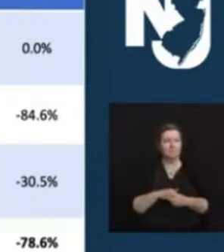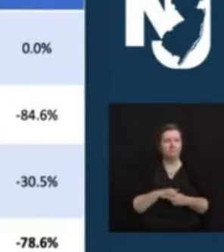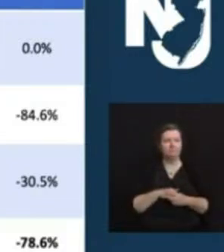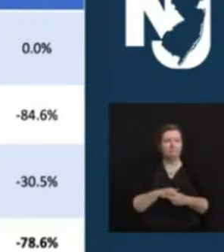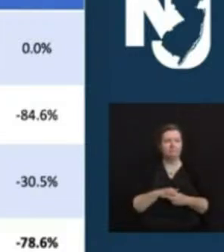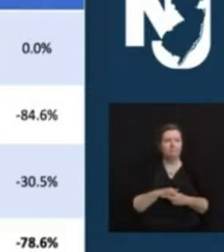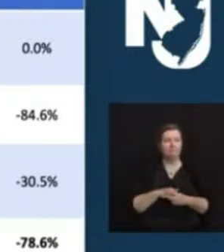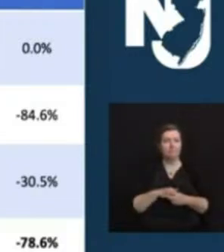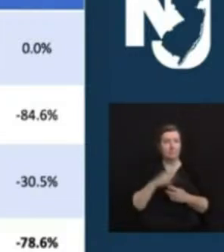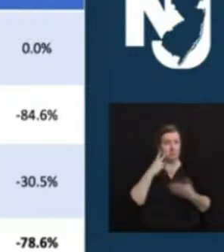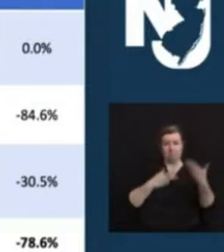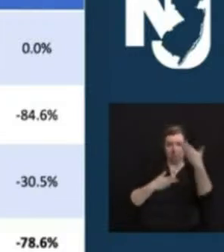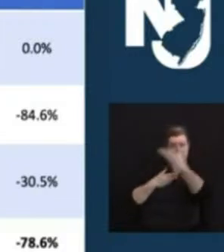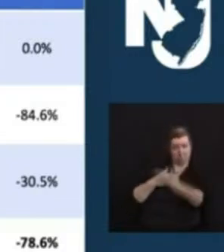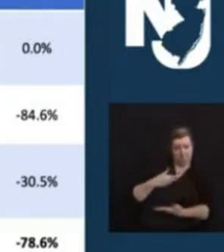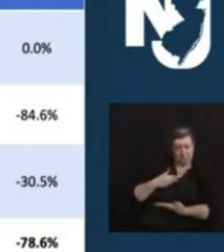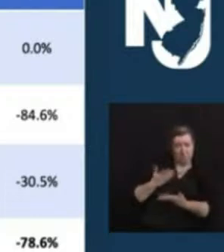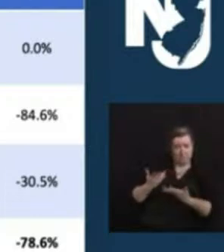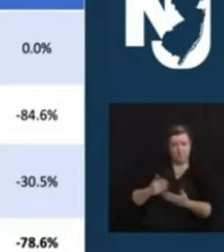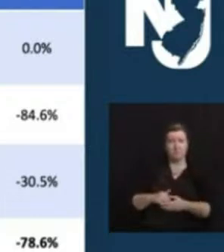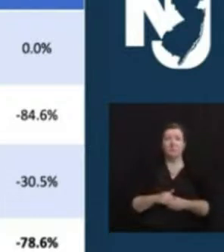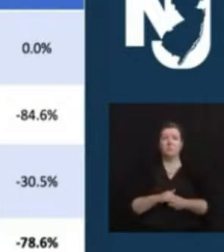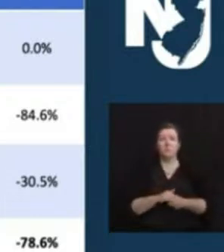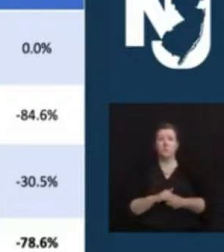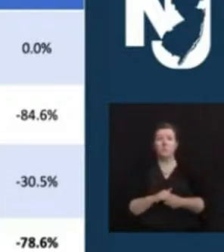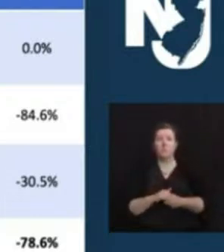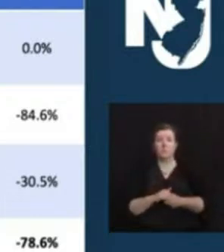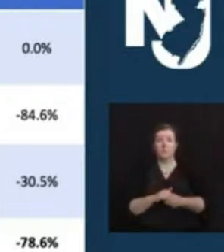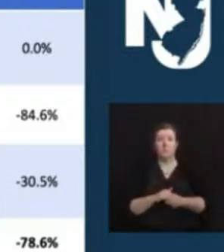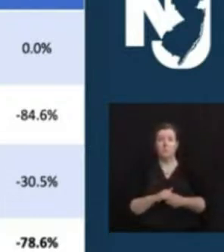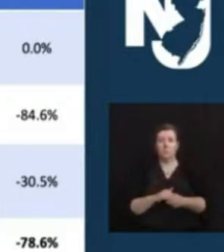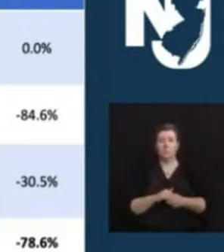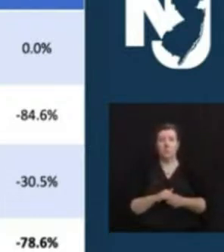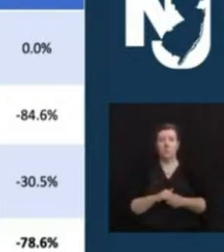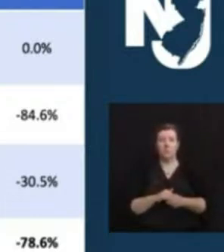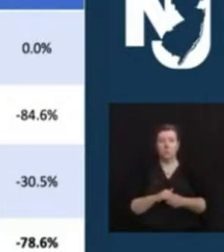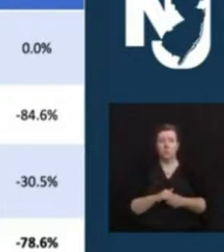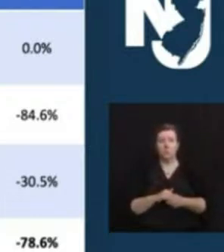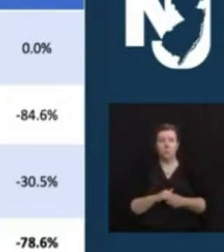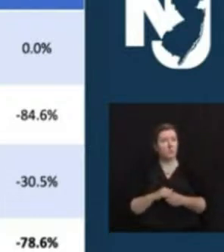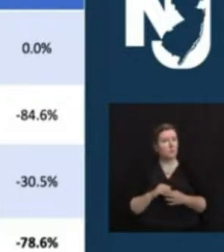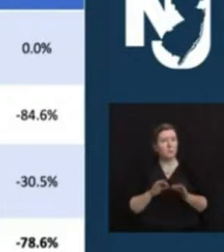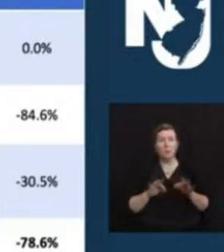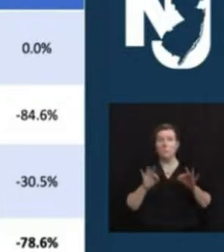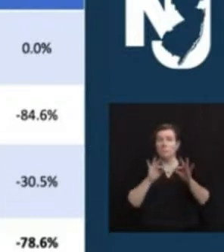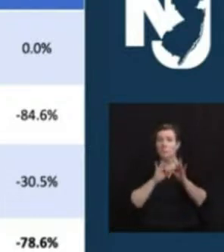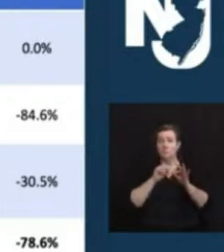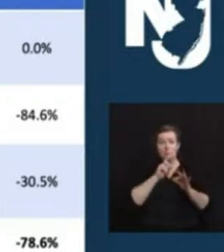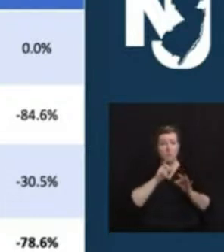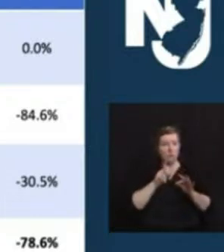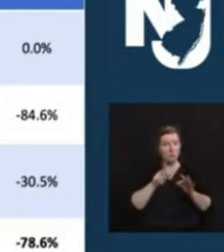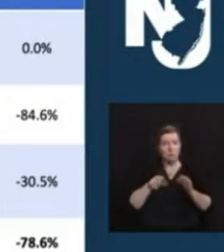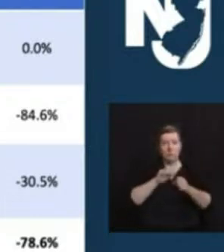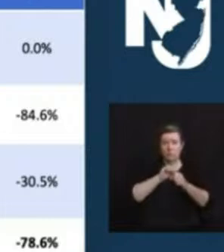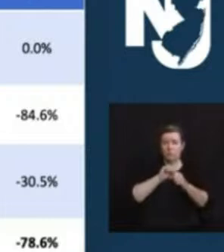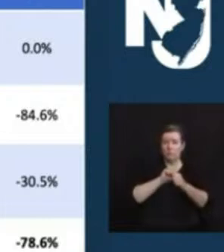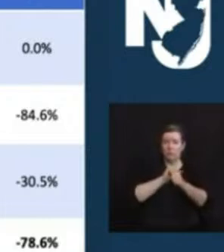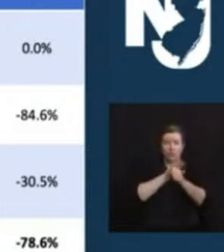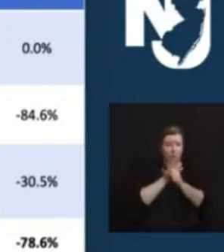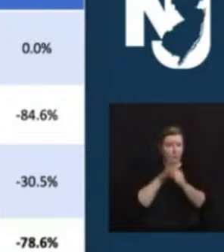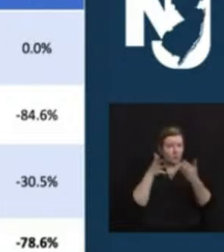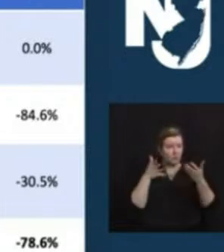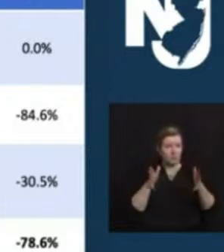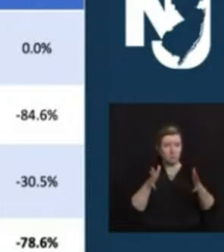in looking at this eye chart. And moreover, closing our digital divide is just as crucial for when this pandemic ends. We can't provide